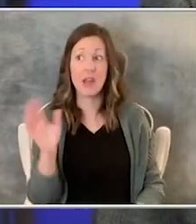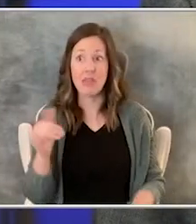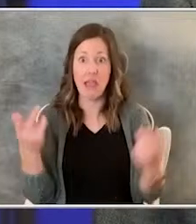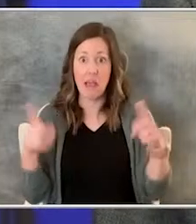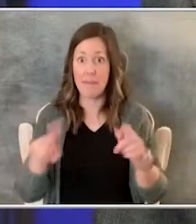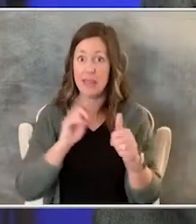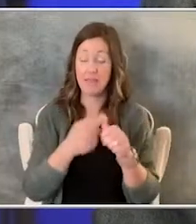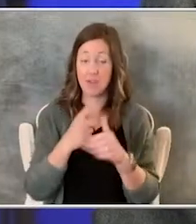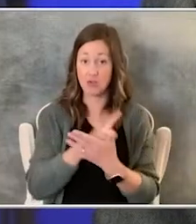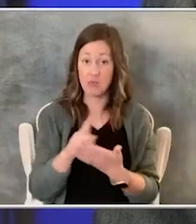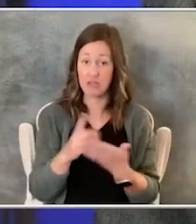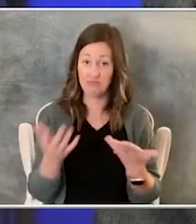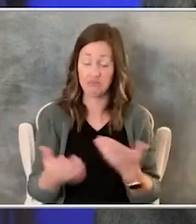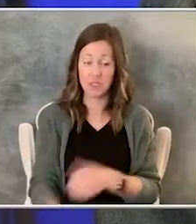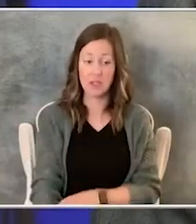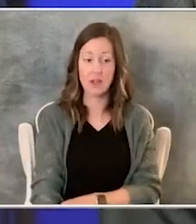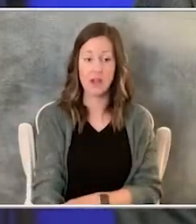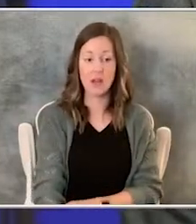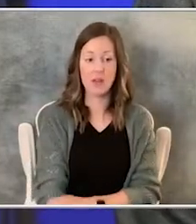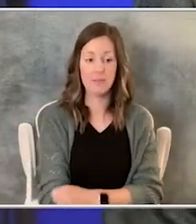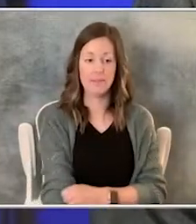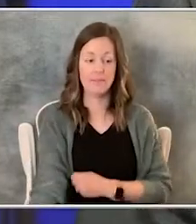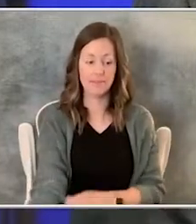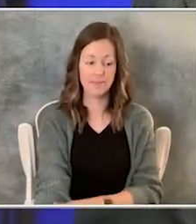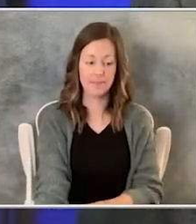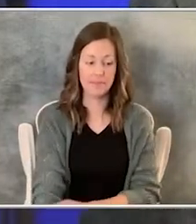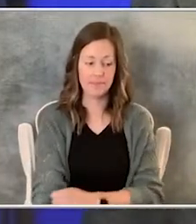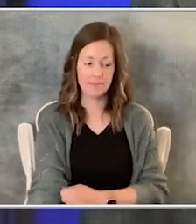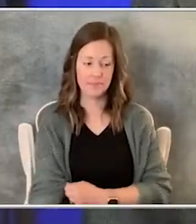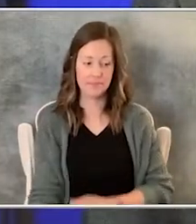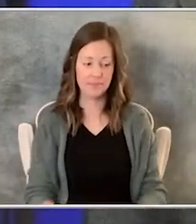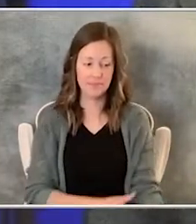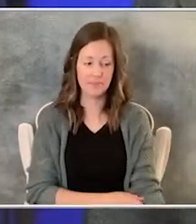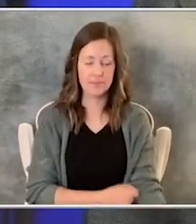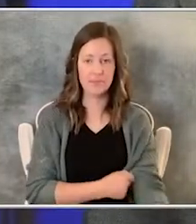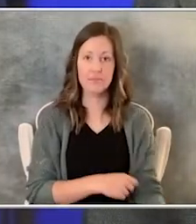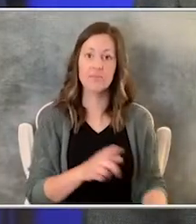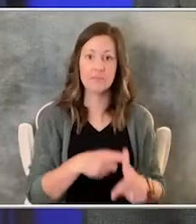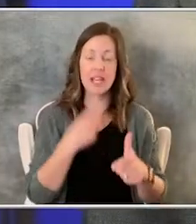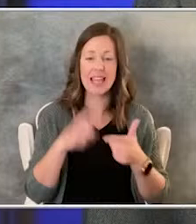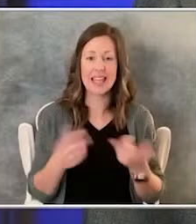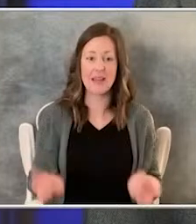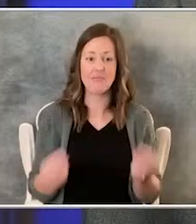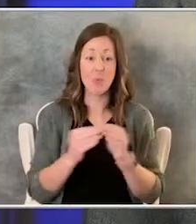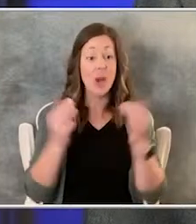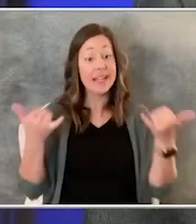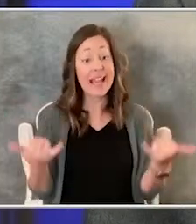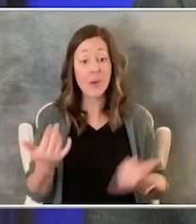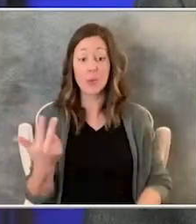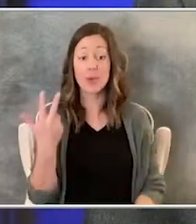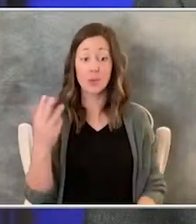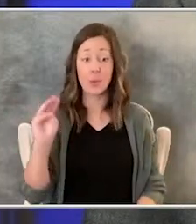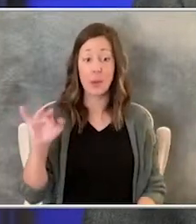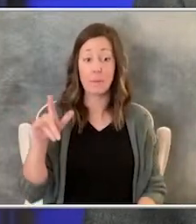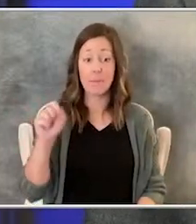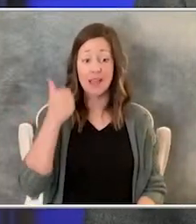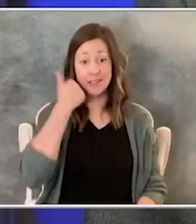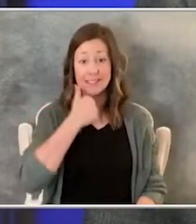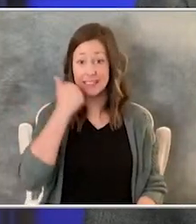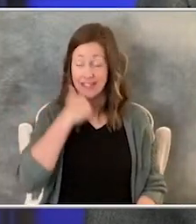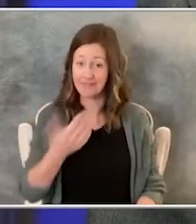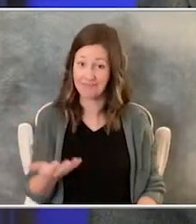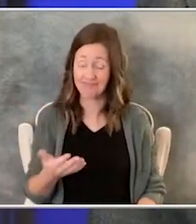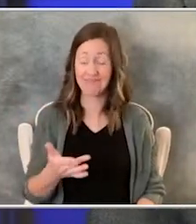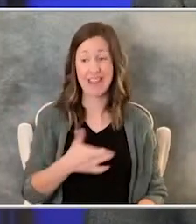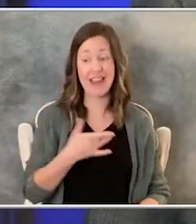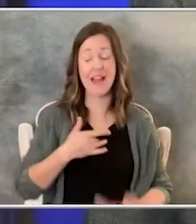We so, you know, it's kind of funny because we tell people we're remodeling our house, you know, and they go, "Oh, that's such a huge mess, and those people in your house